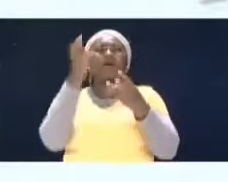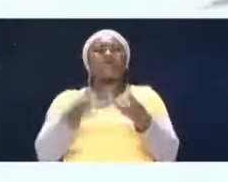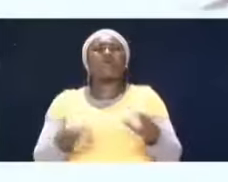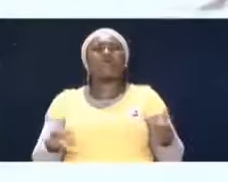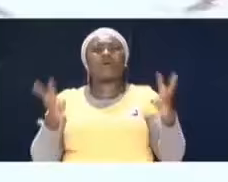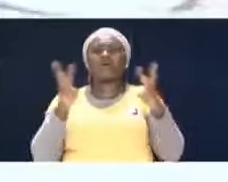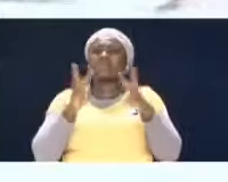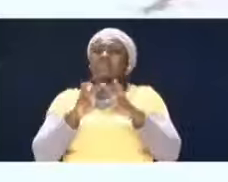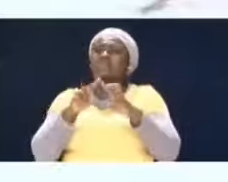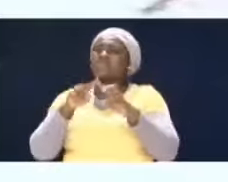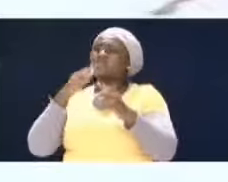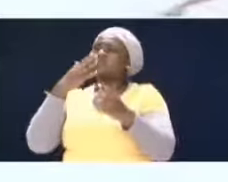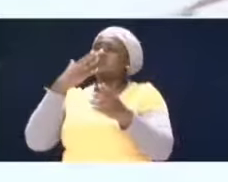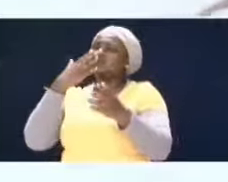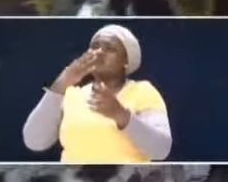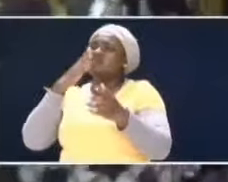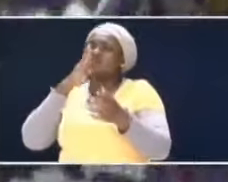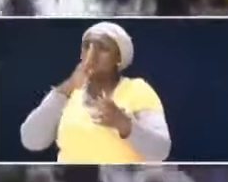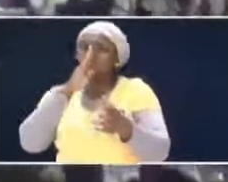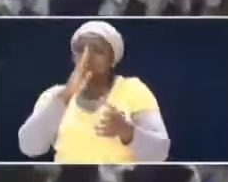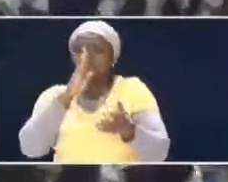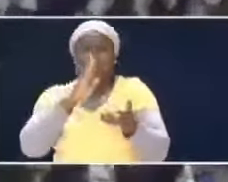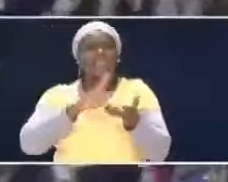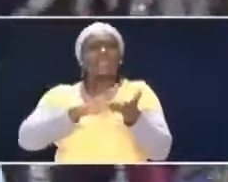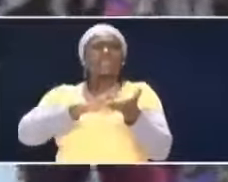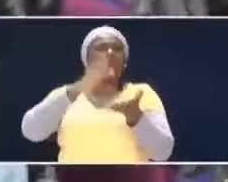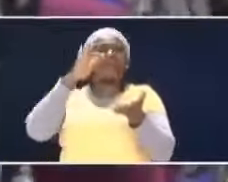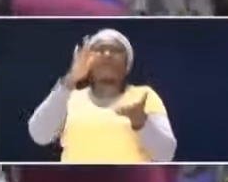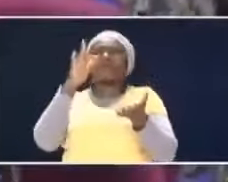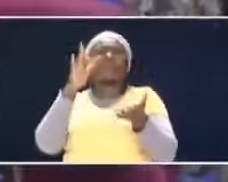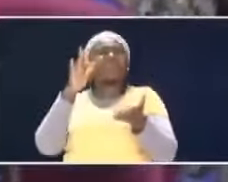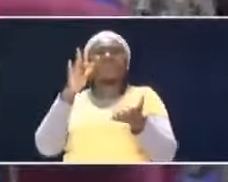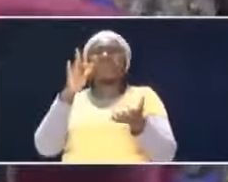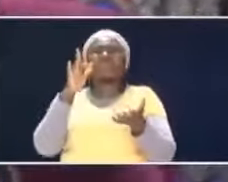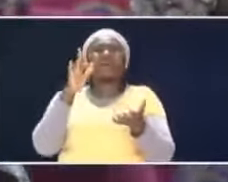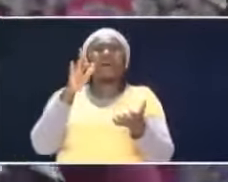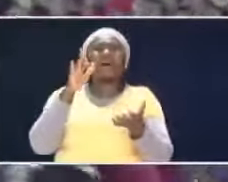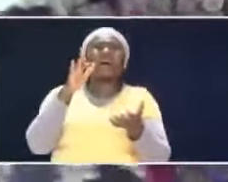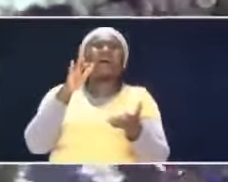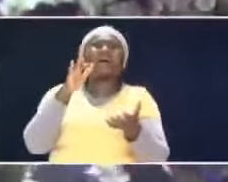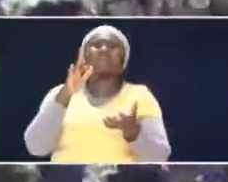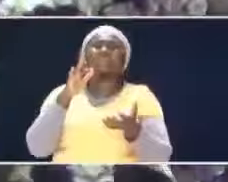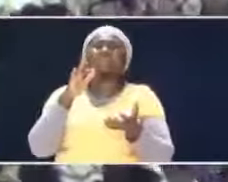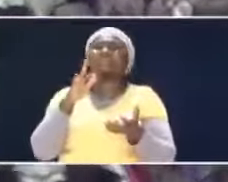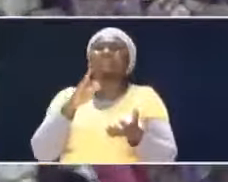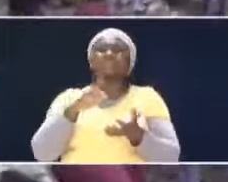en yi loye lati gba ogo